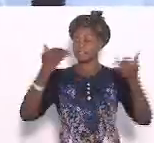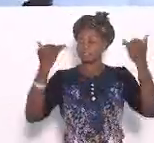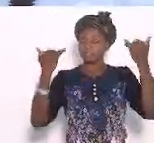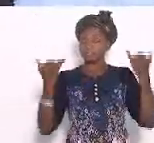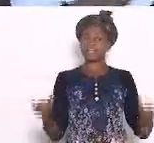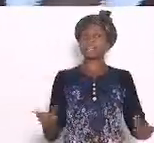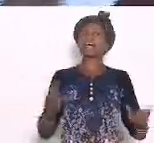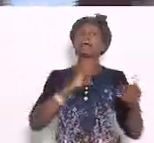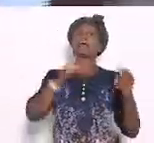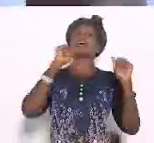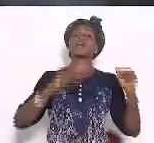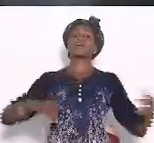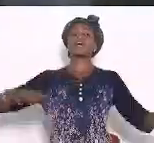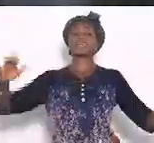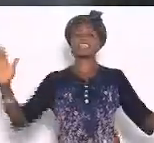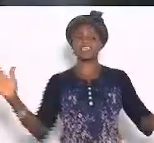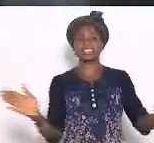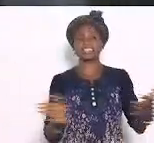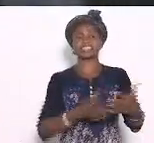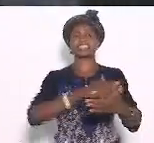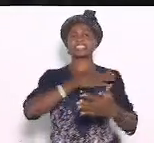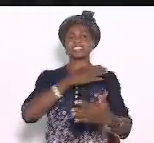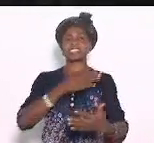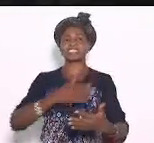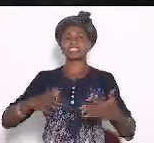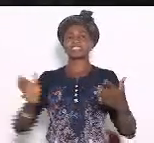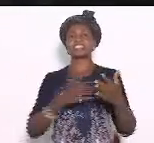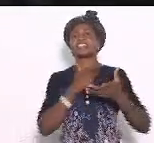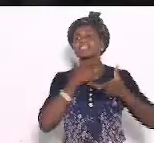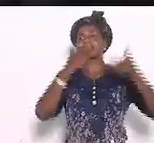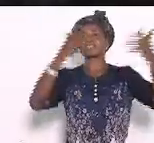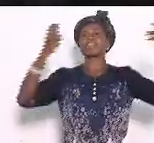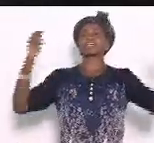I can